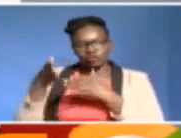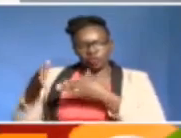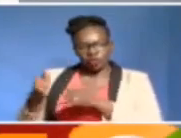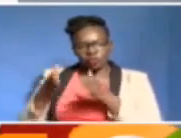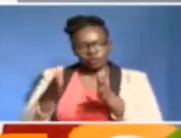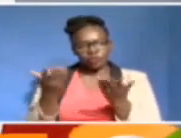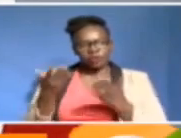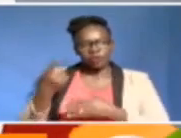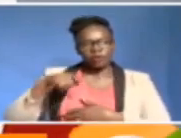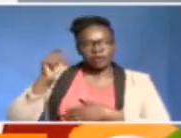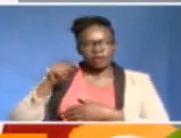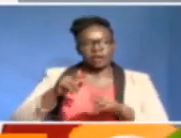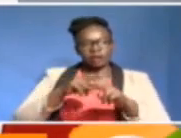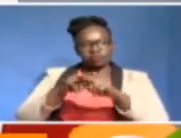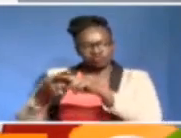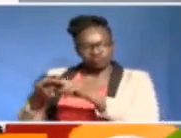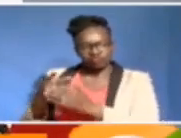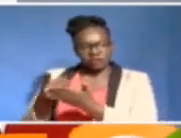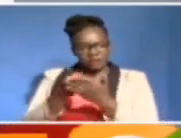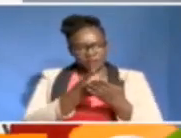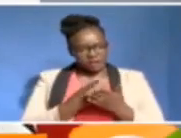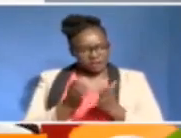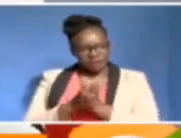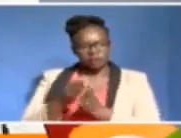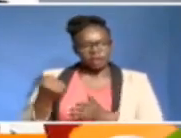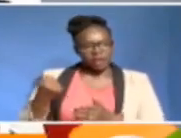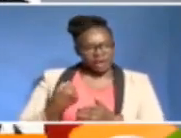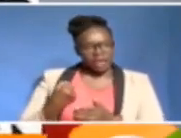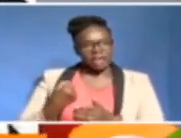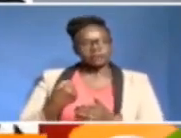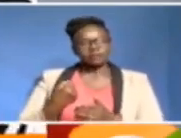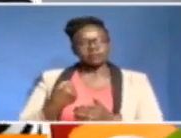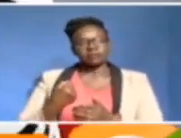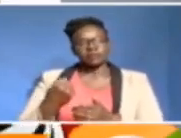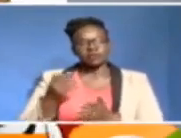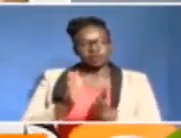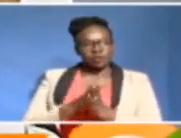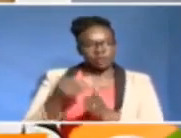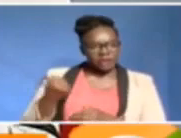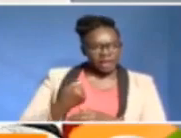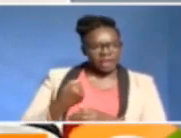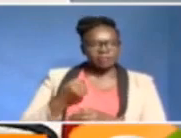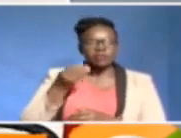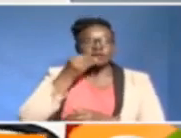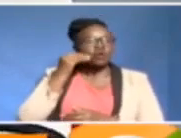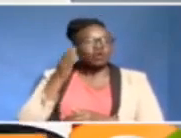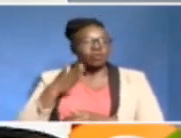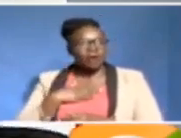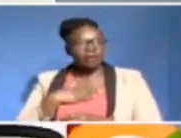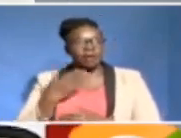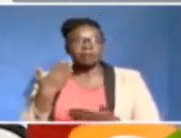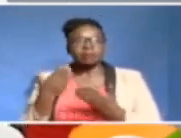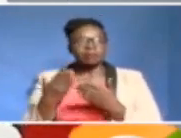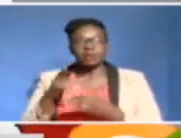a conversation. Yeah. You know, girl to girl. I come from where I come from. I probably, you know,